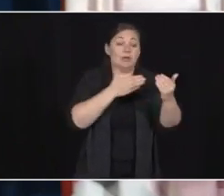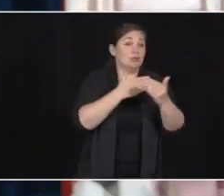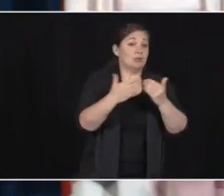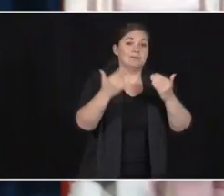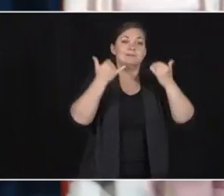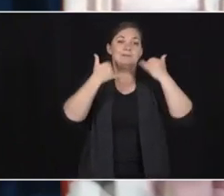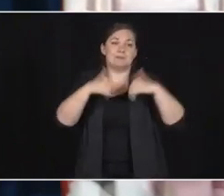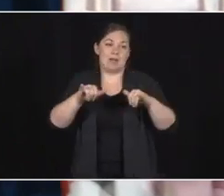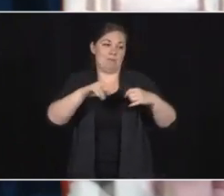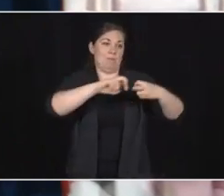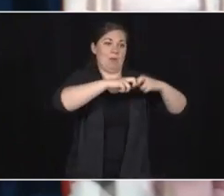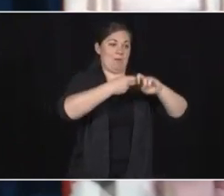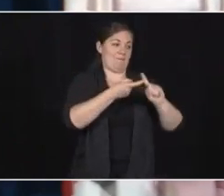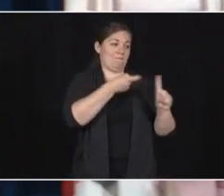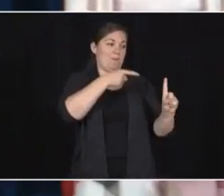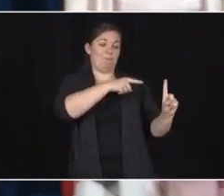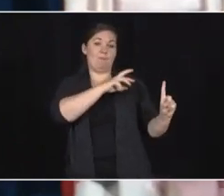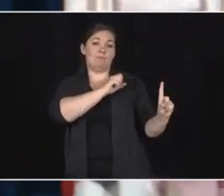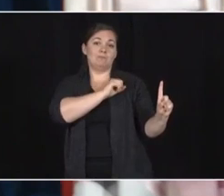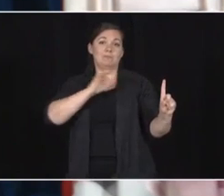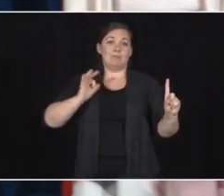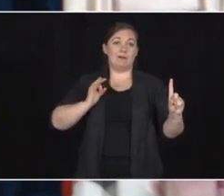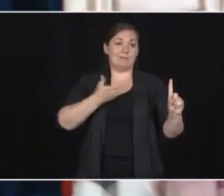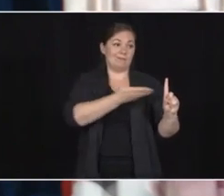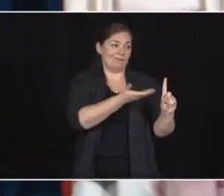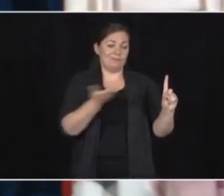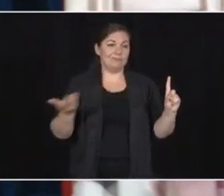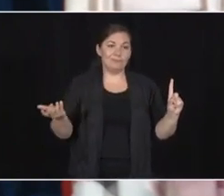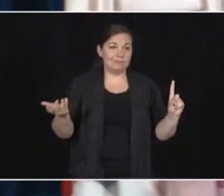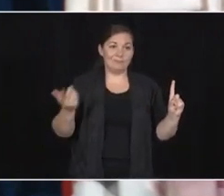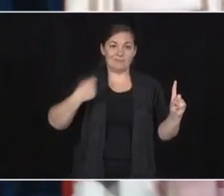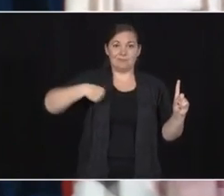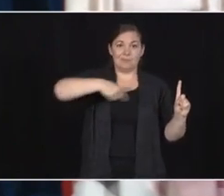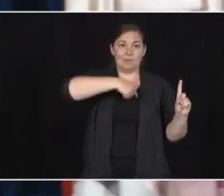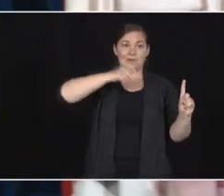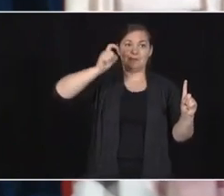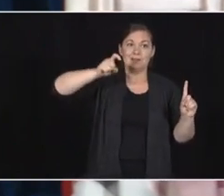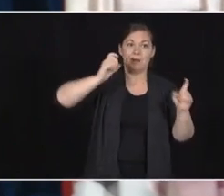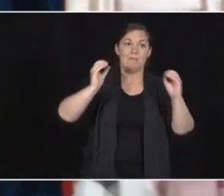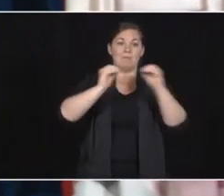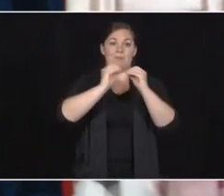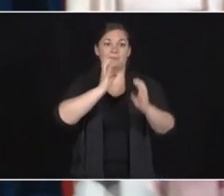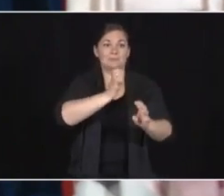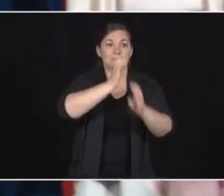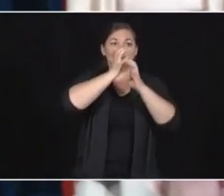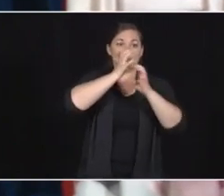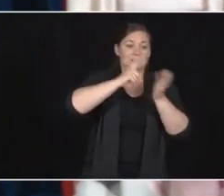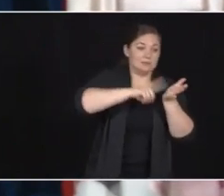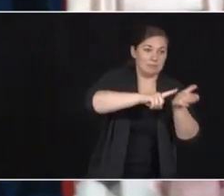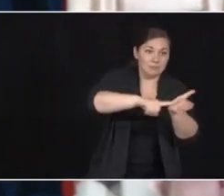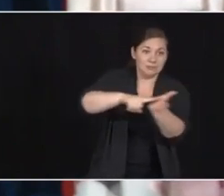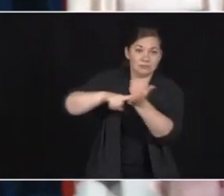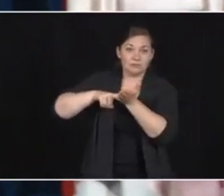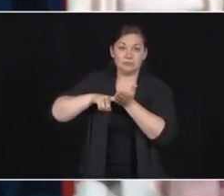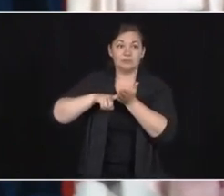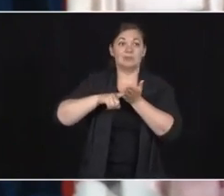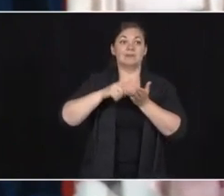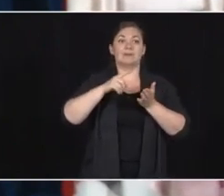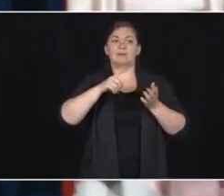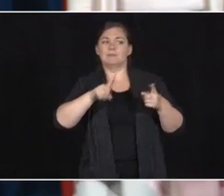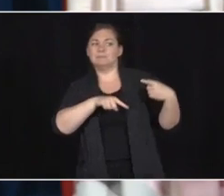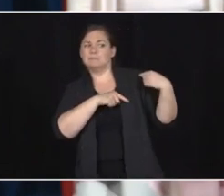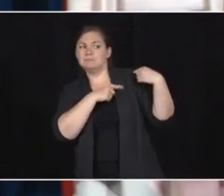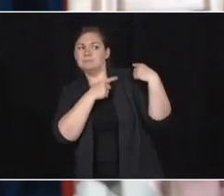staffing in our long-term care homes. Do we need to have more rigorous inspections of these homes that are staying in the red and the top